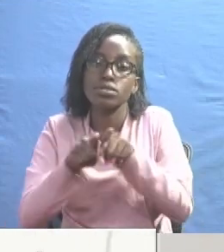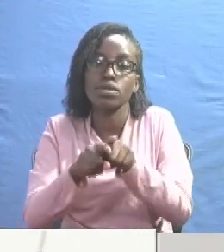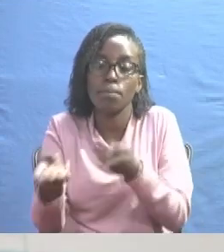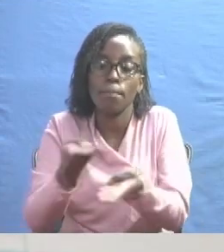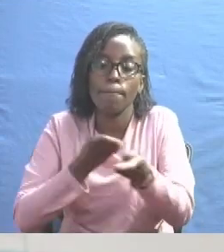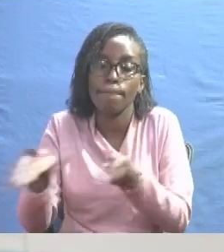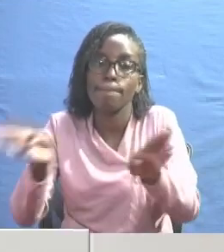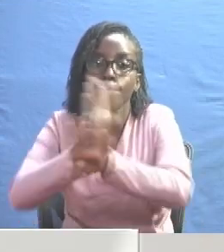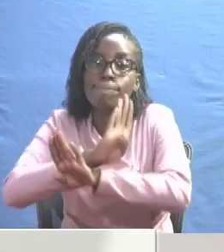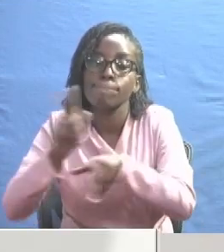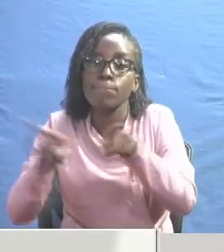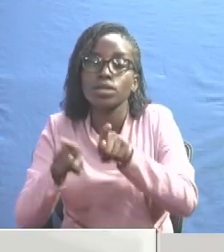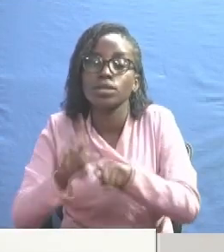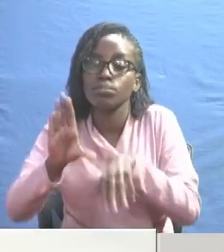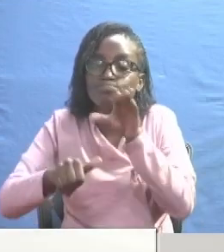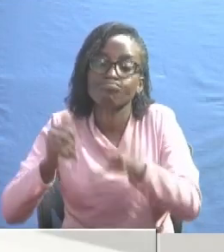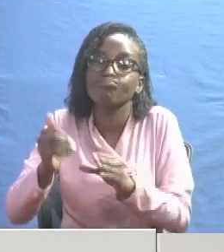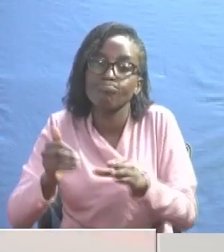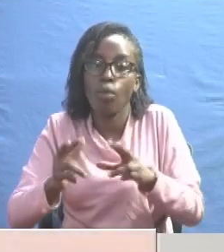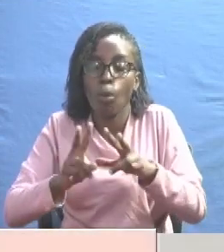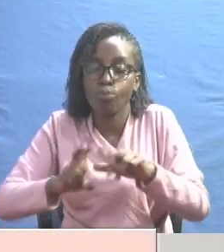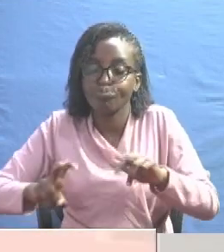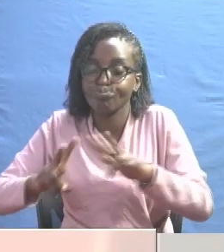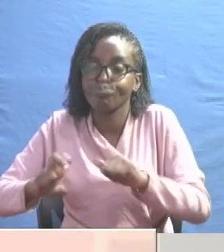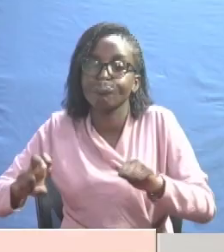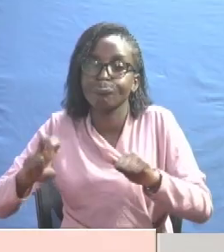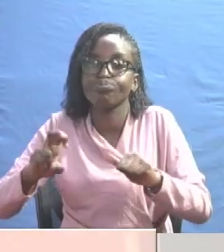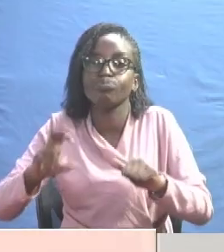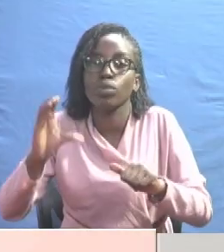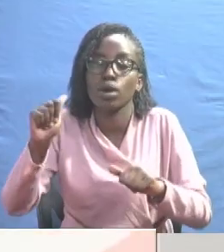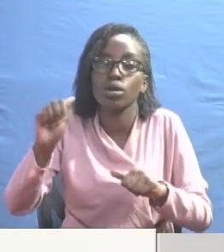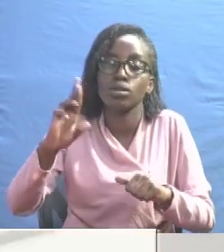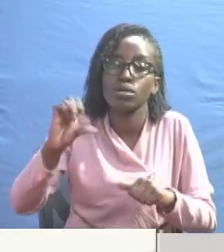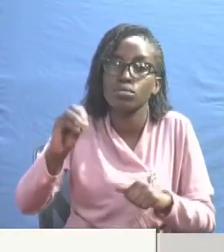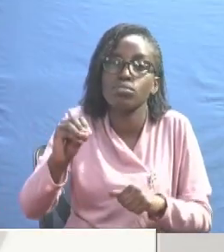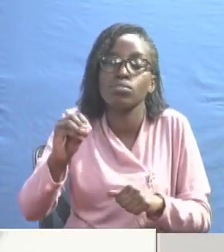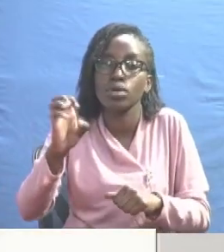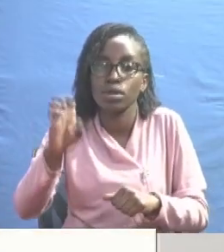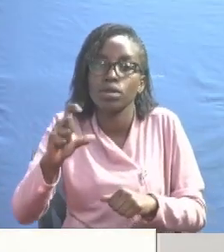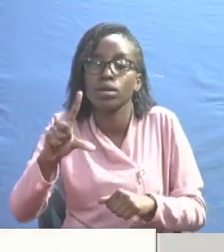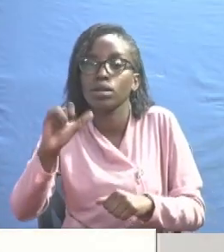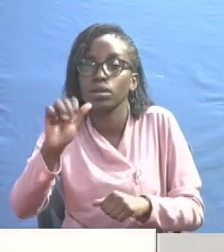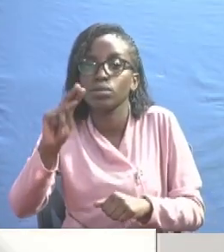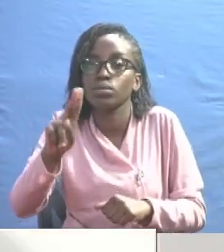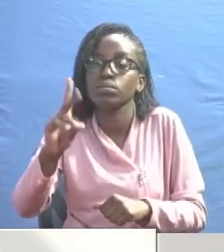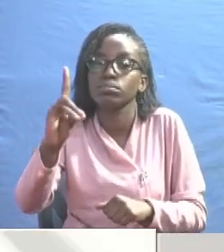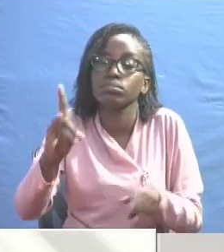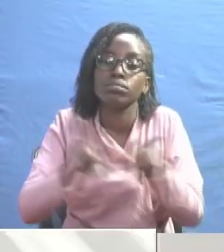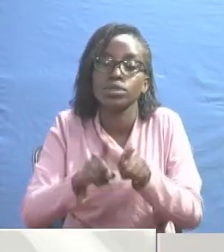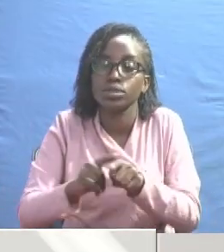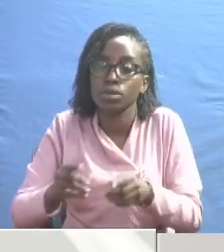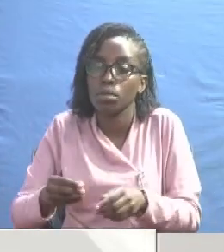Agricultural and Livestock Research Organization, KARLO, Director General Eliud Kigerger, has called on farmers to embrace new